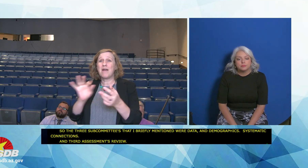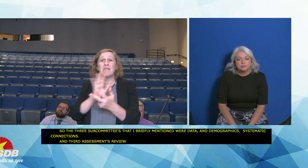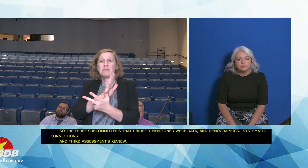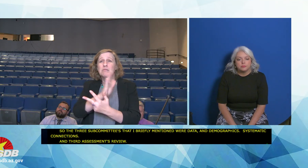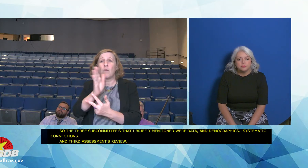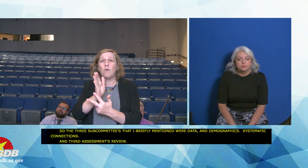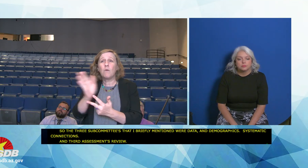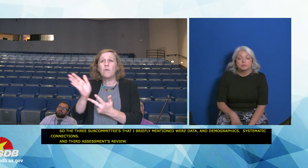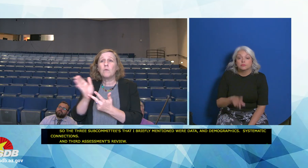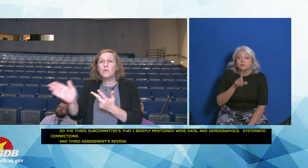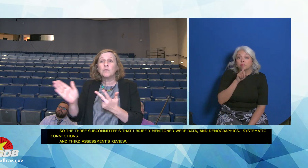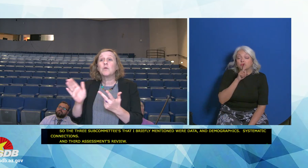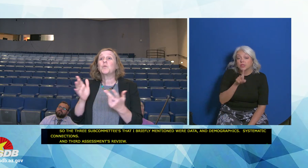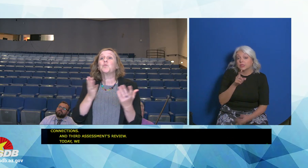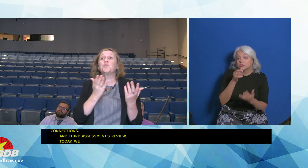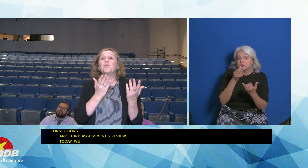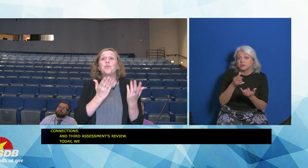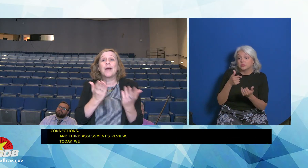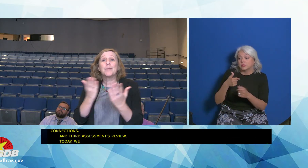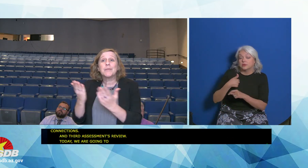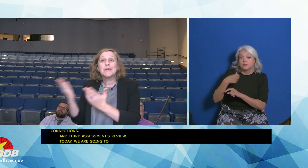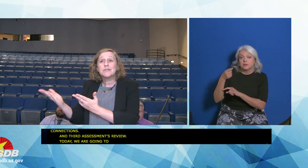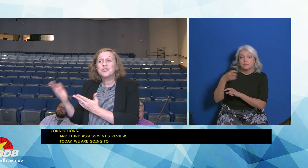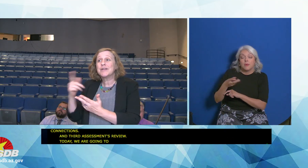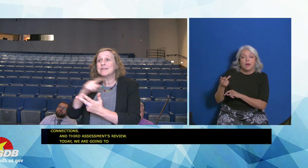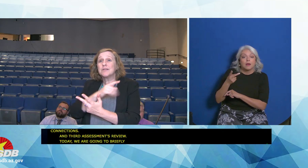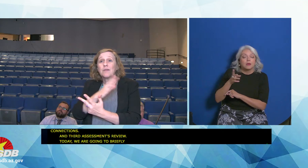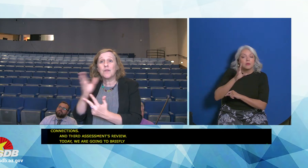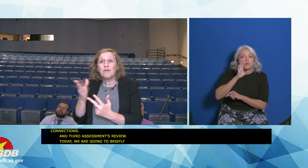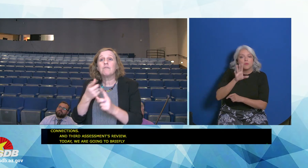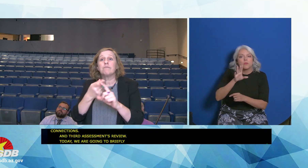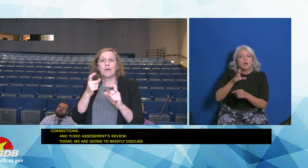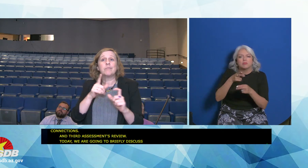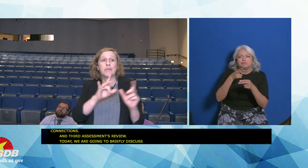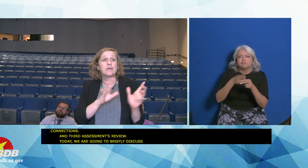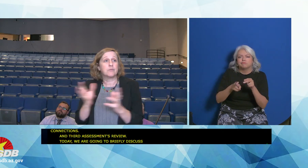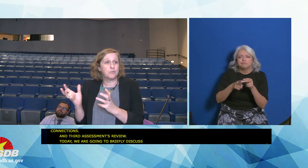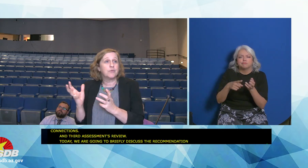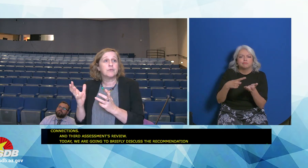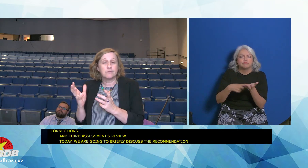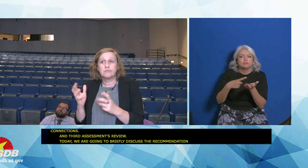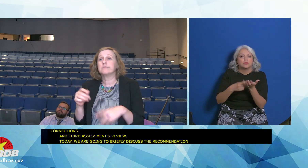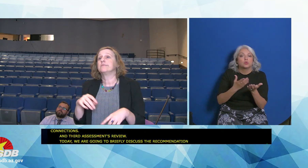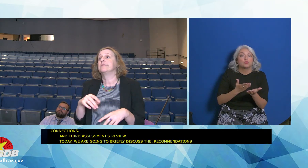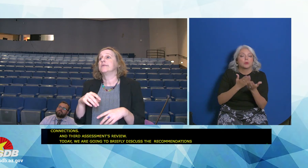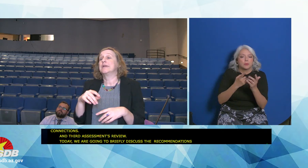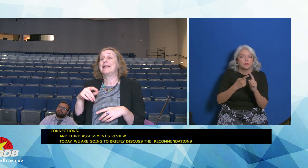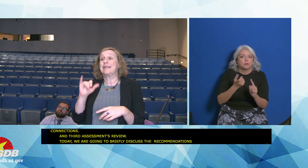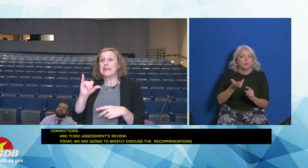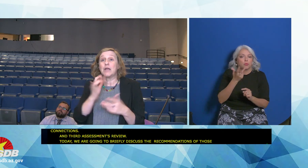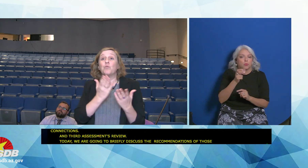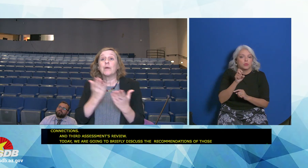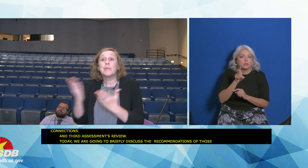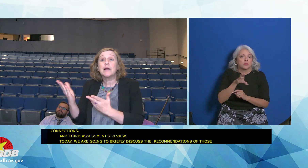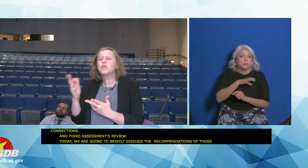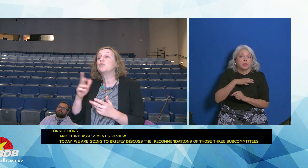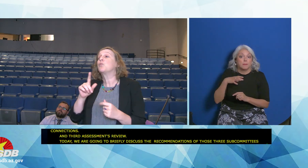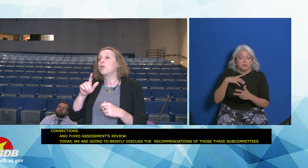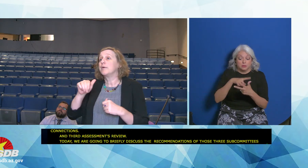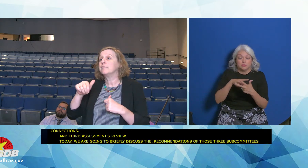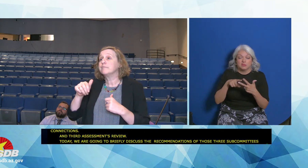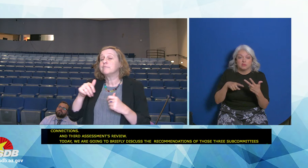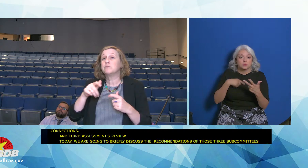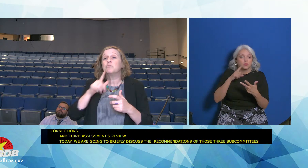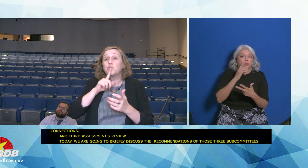Today, we're going to briefly discuss the recommendations of those three subcommittees.